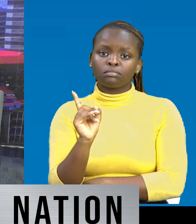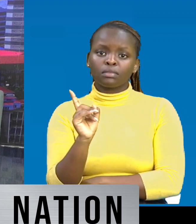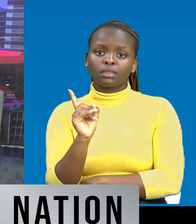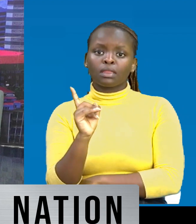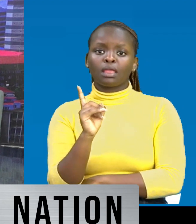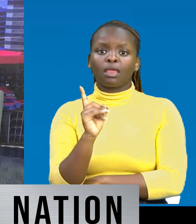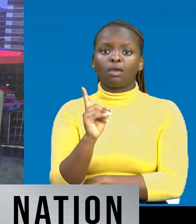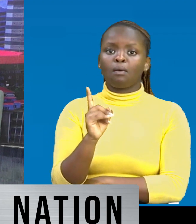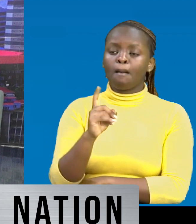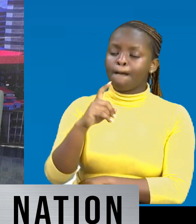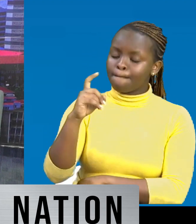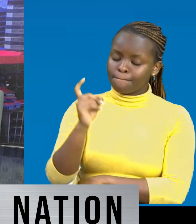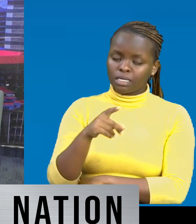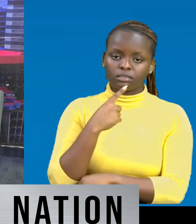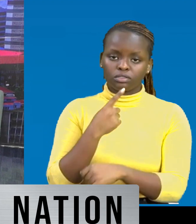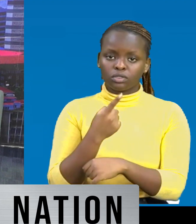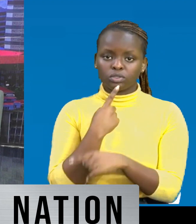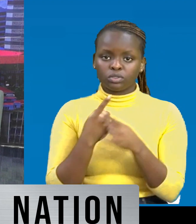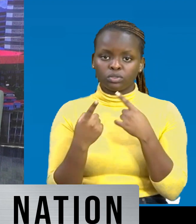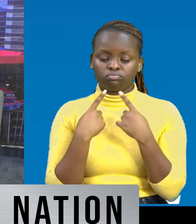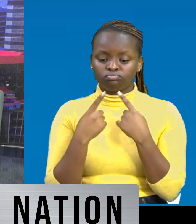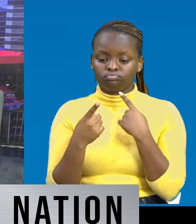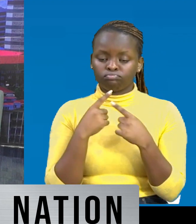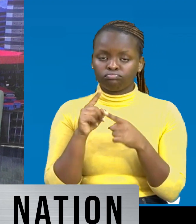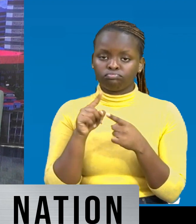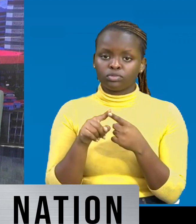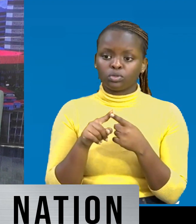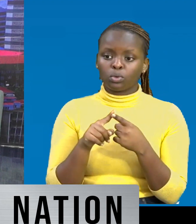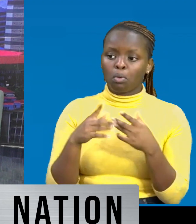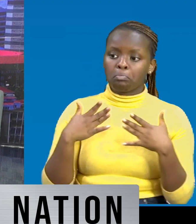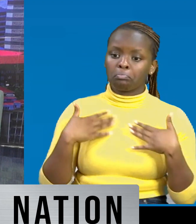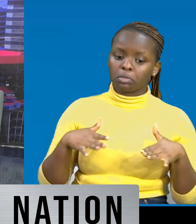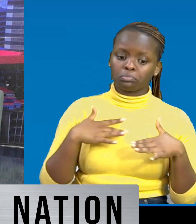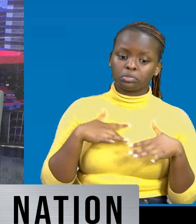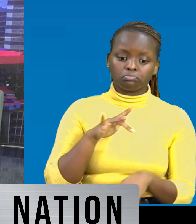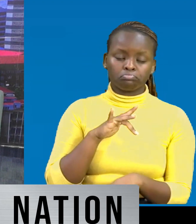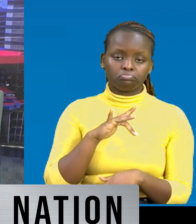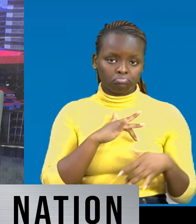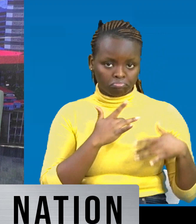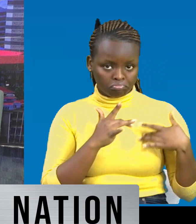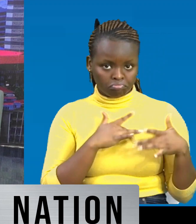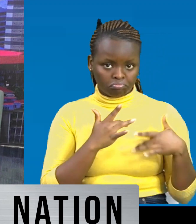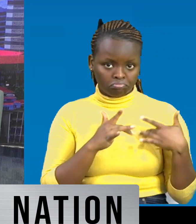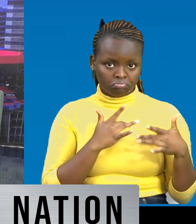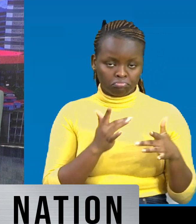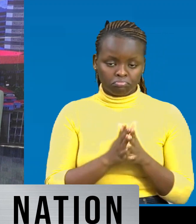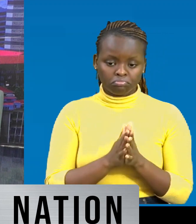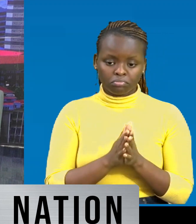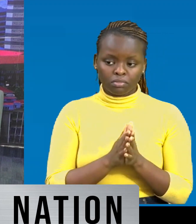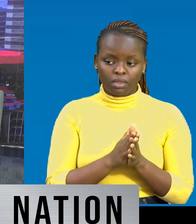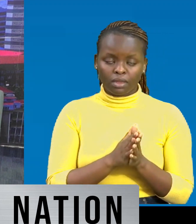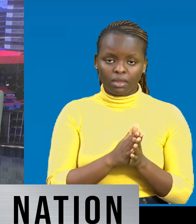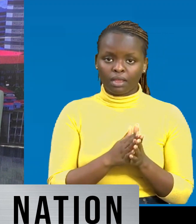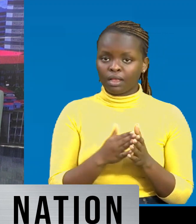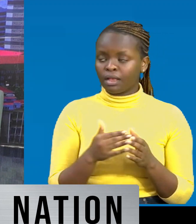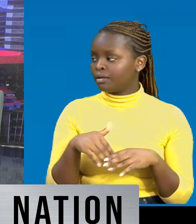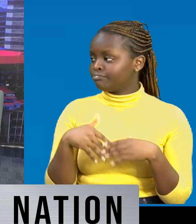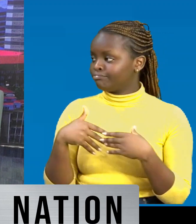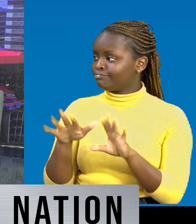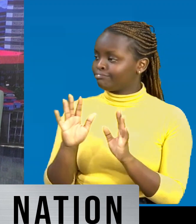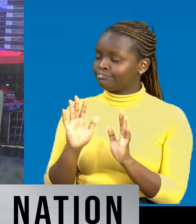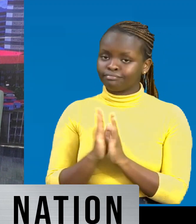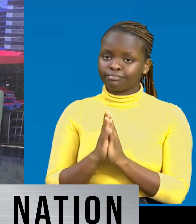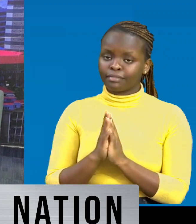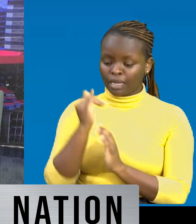the one who has to talk to the people concerned, then wanamwachia yake wanaenda.